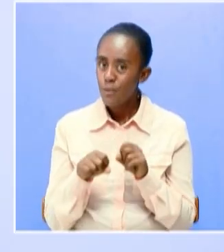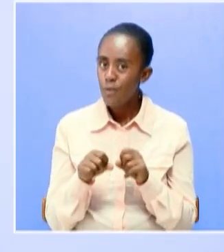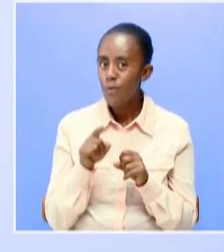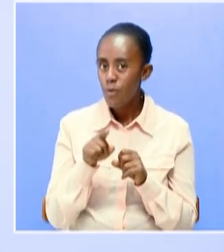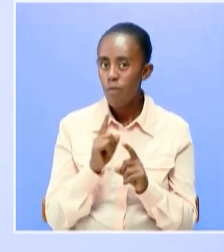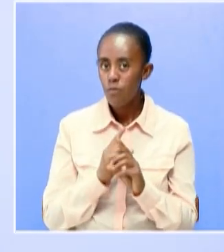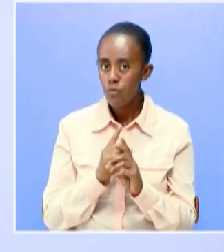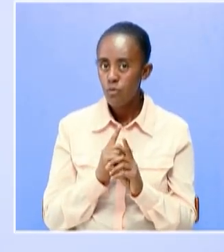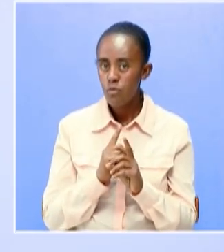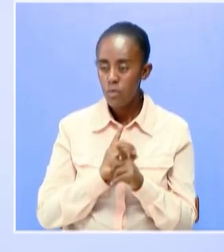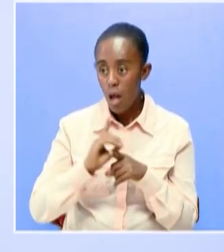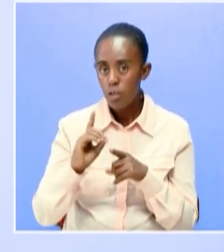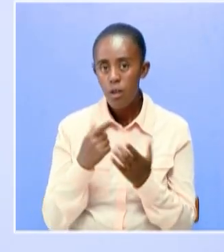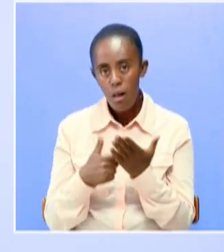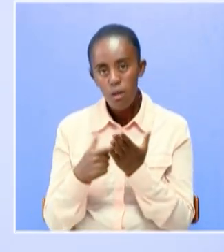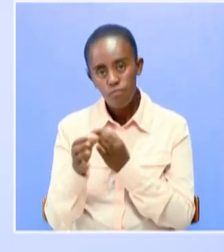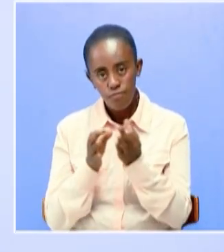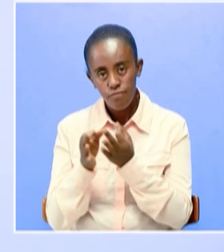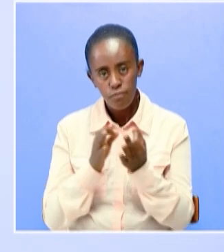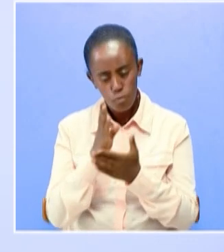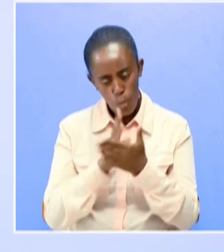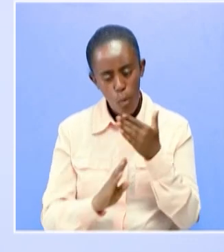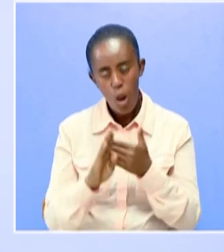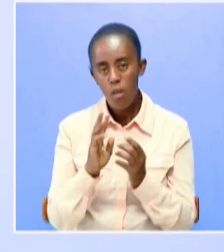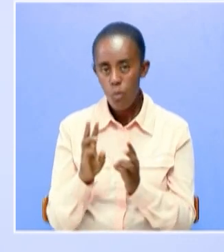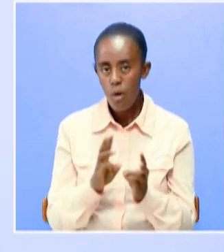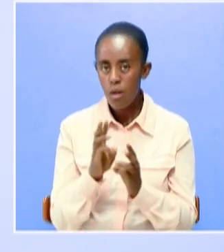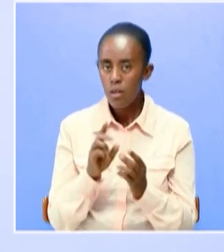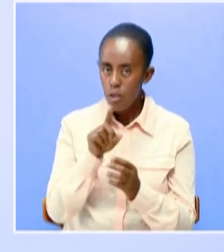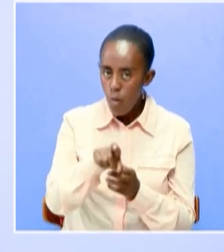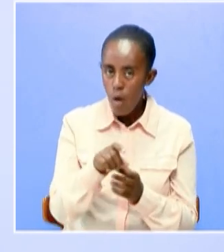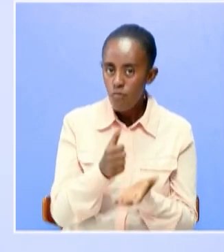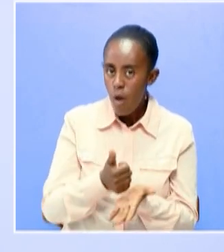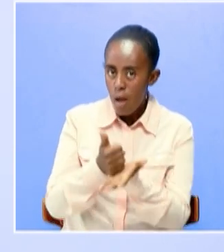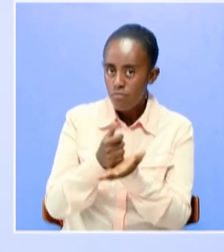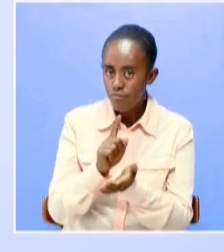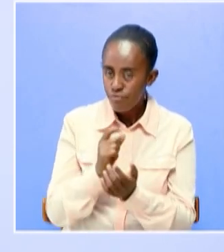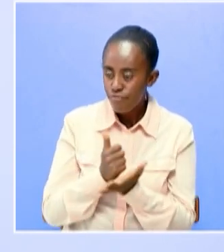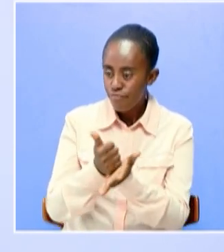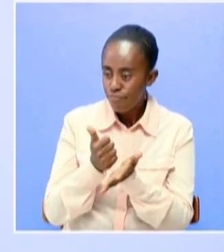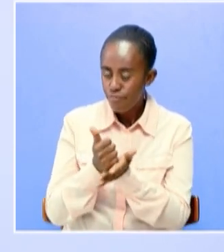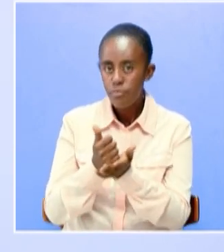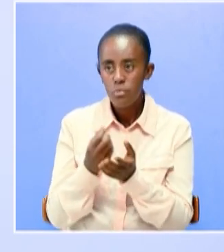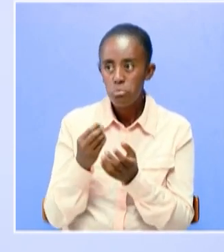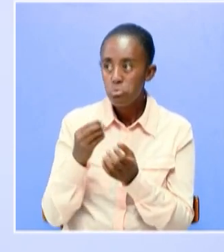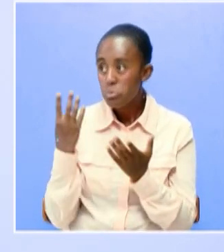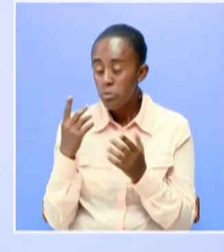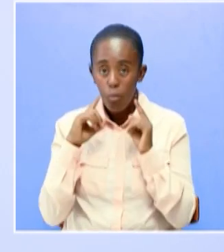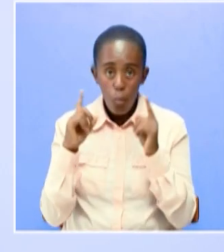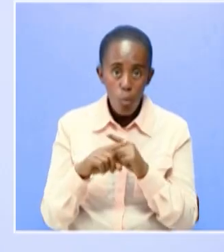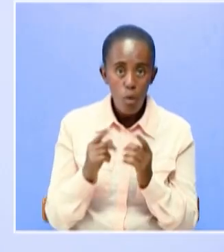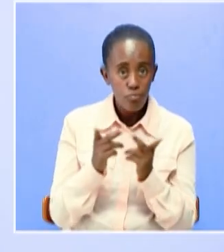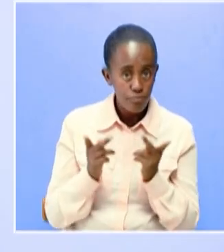give the direction in polite ways. Please, you have to help the person who are lost, or